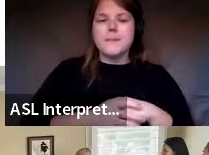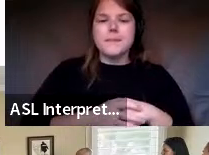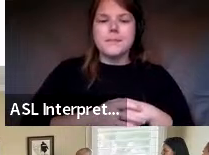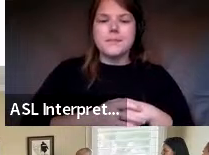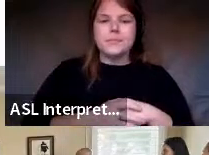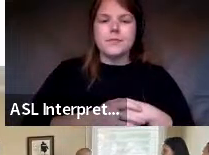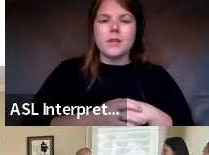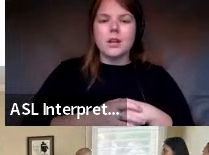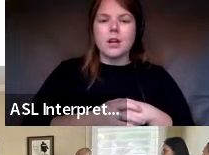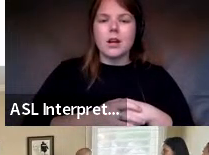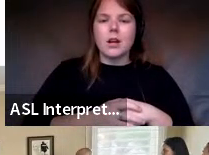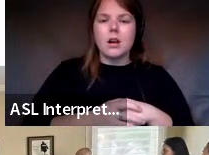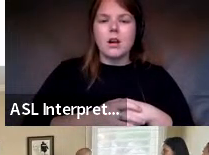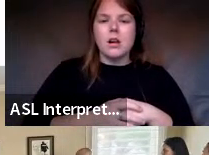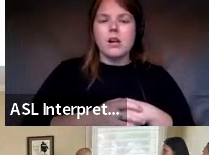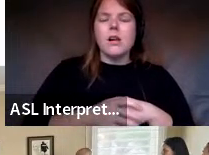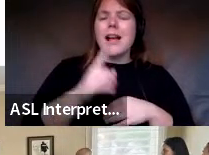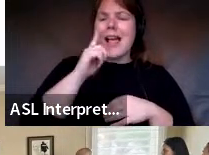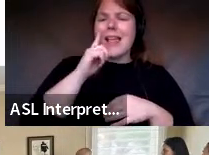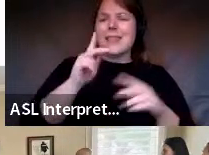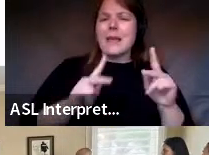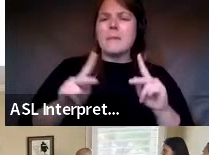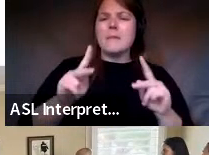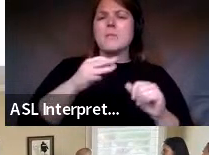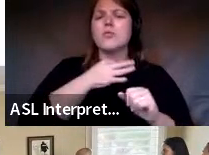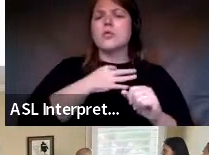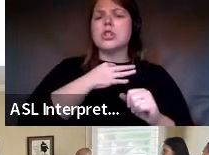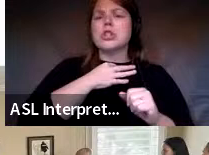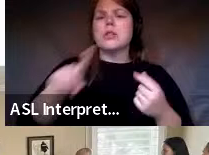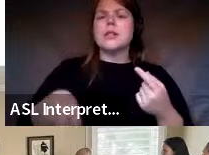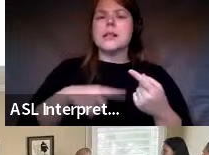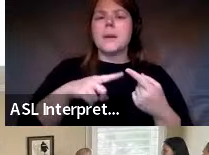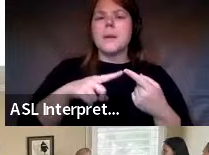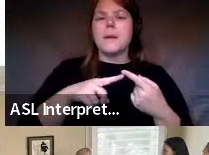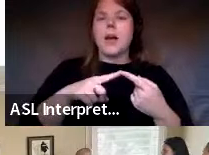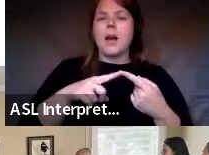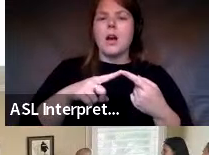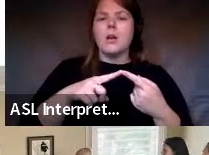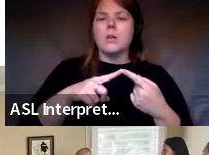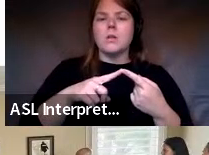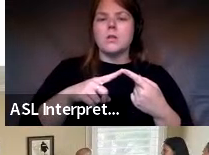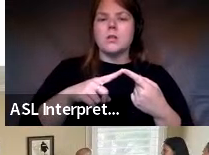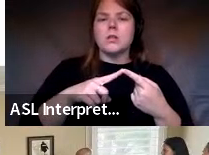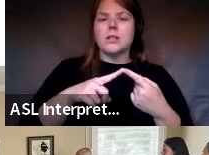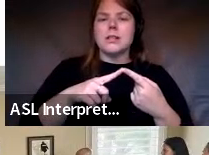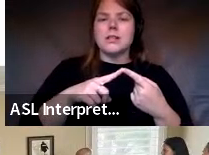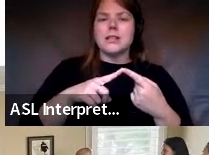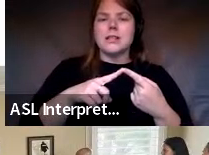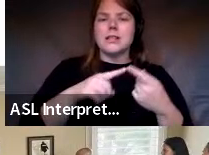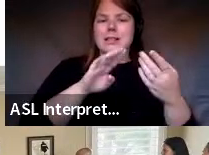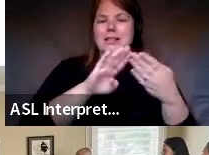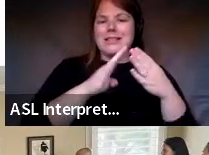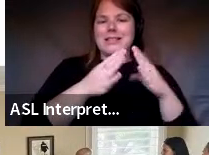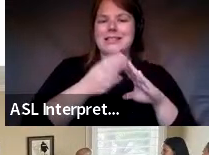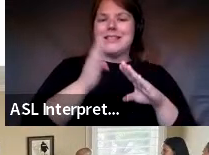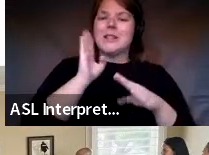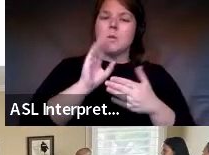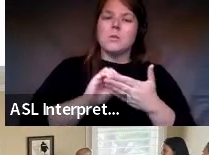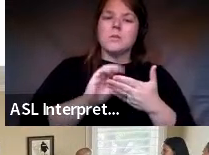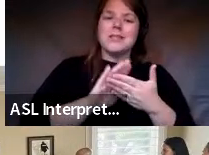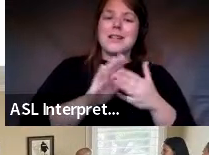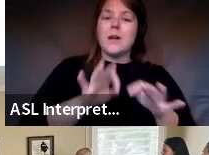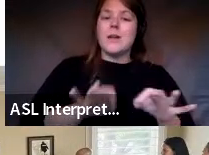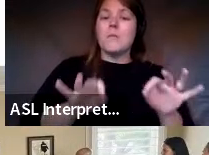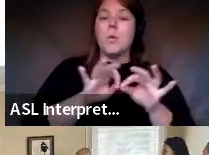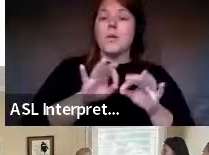think folks were wondering kind of the city, I just said city will note importance of bike